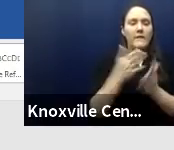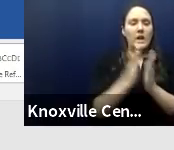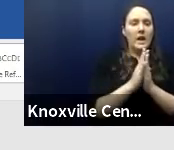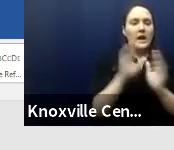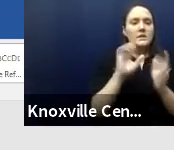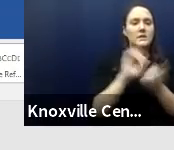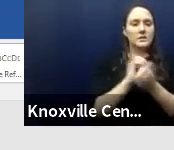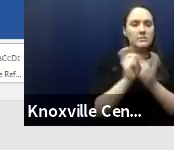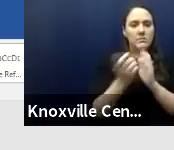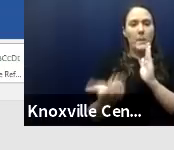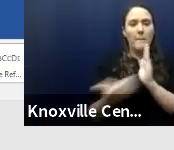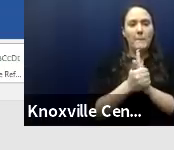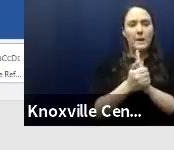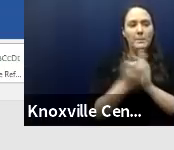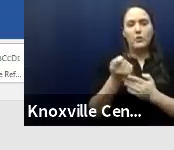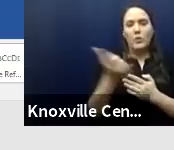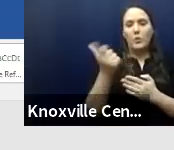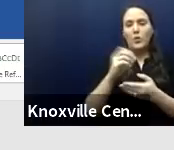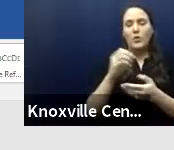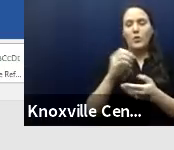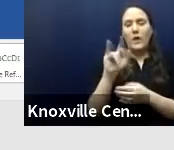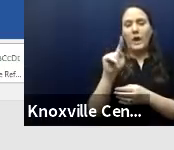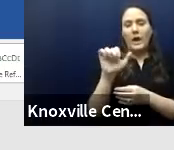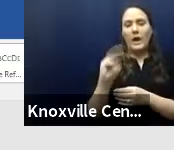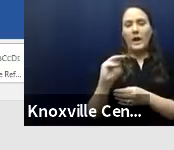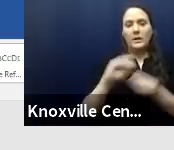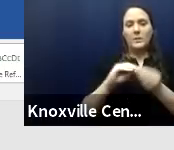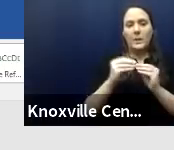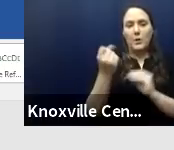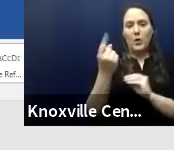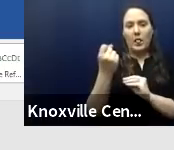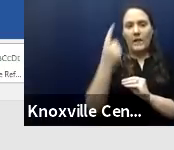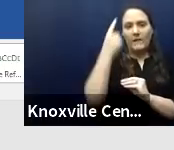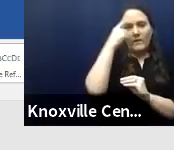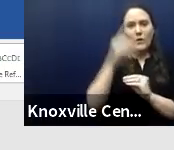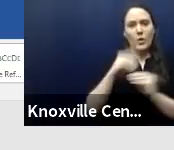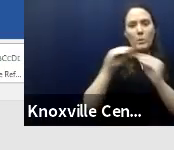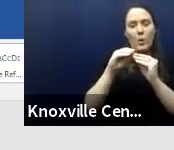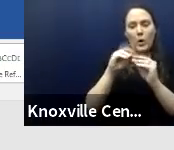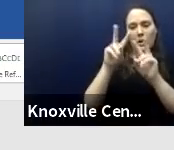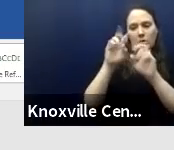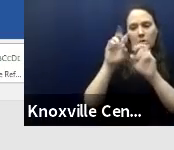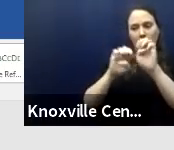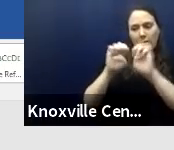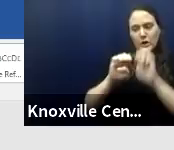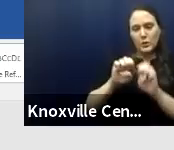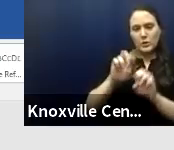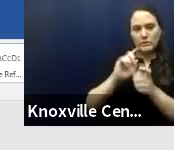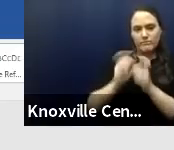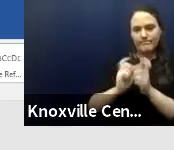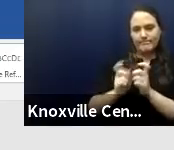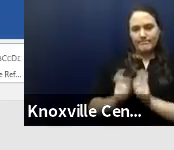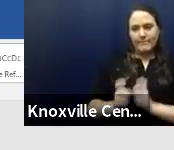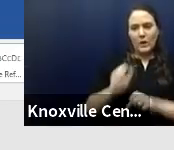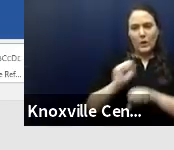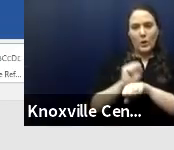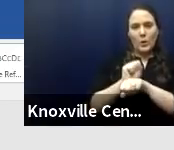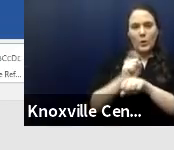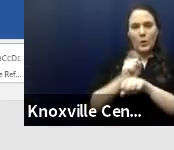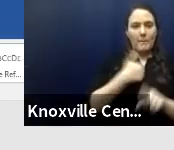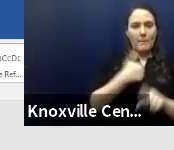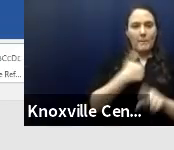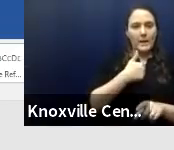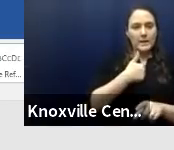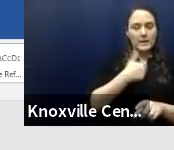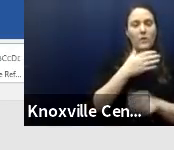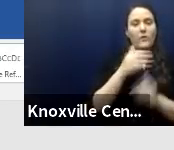item 11 for further evaluation and work by myself with our attorney, Mr. Sanders,